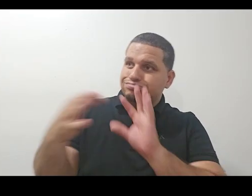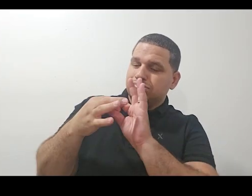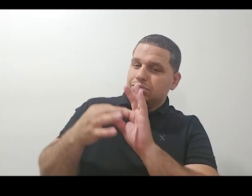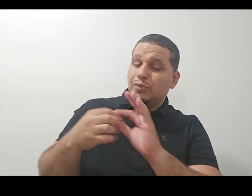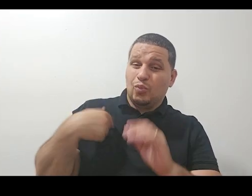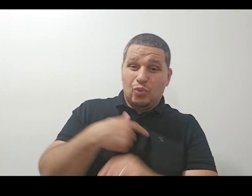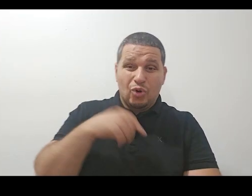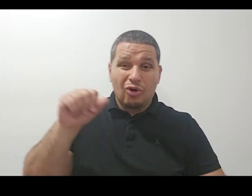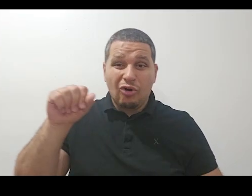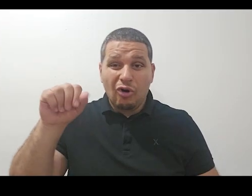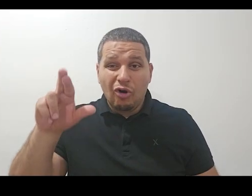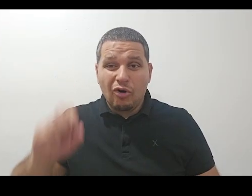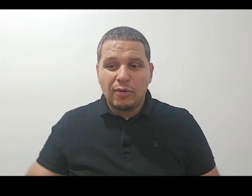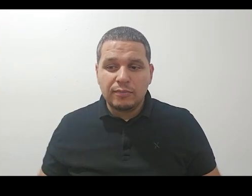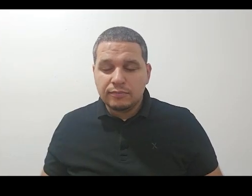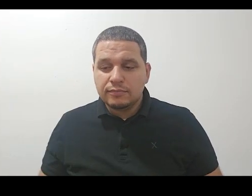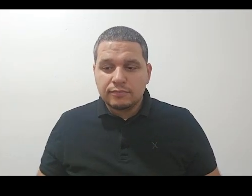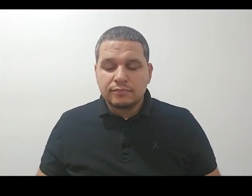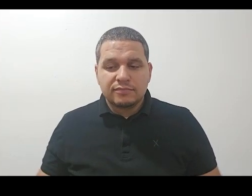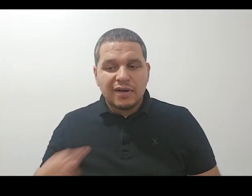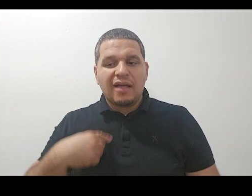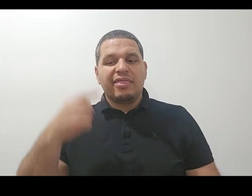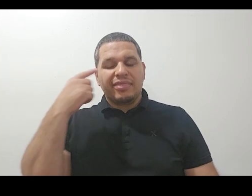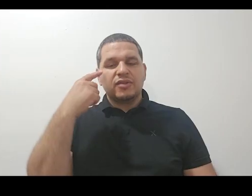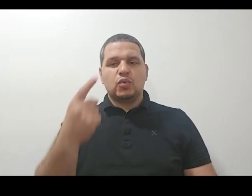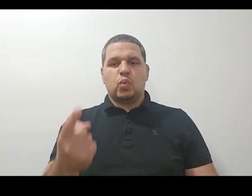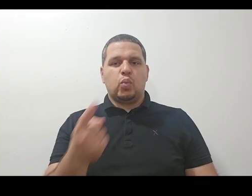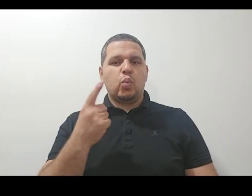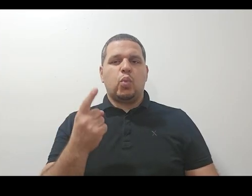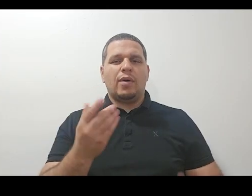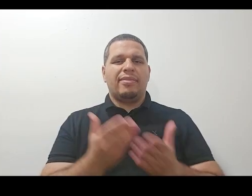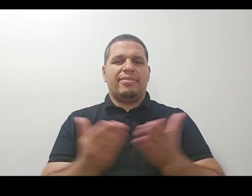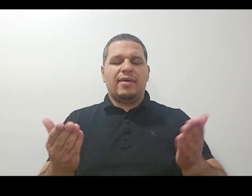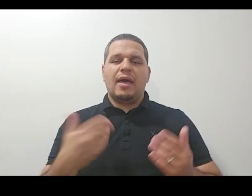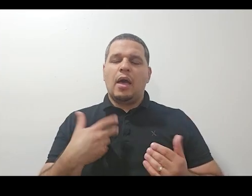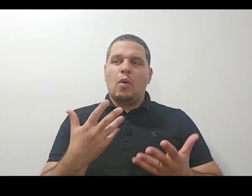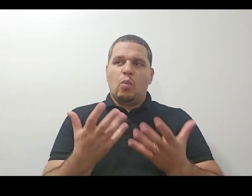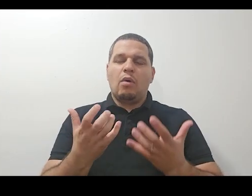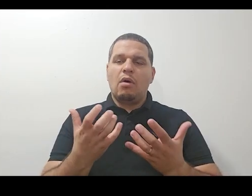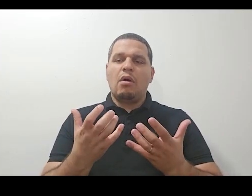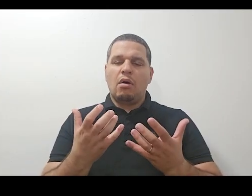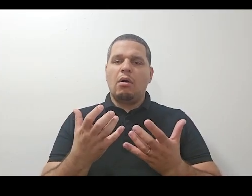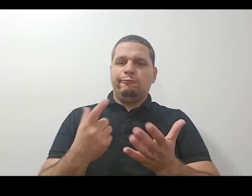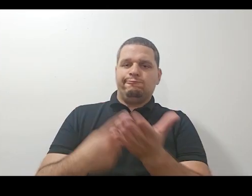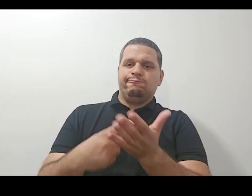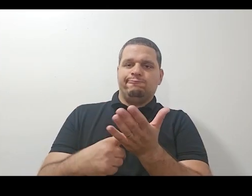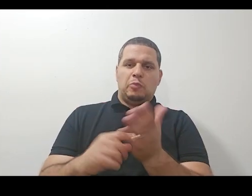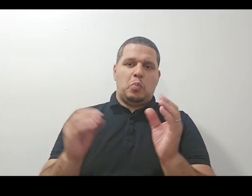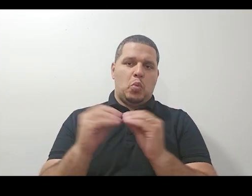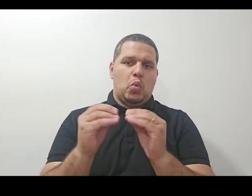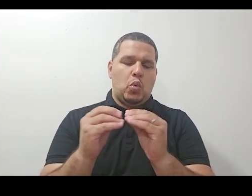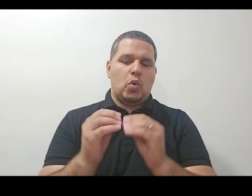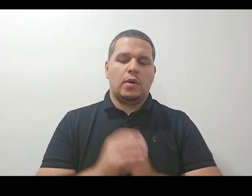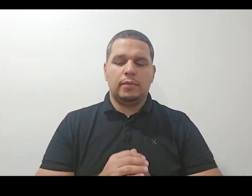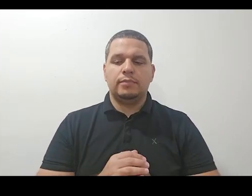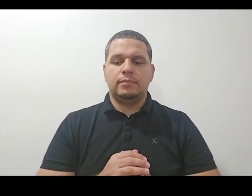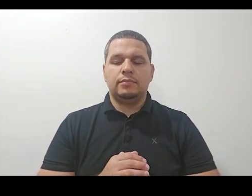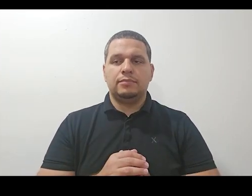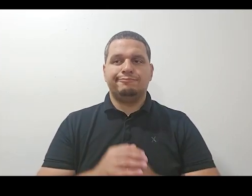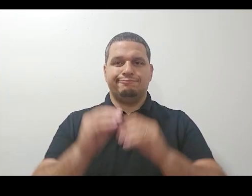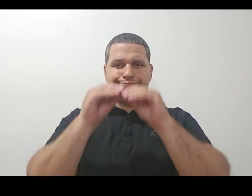into what we are. So I think that's the one thing that I'd love to get across